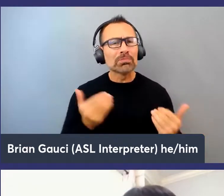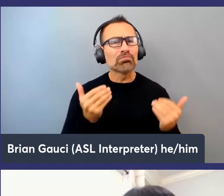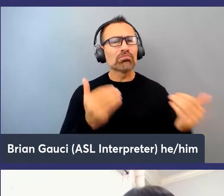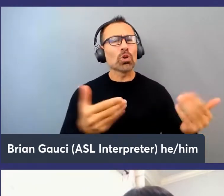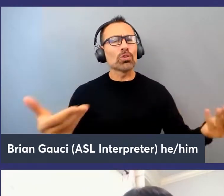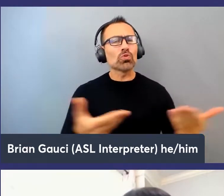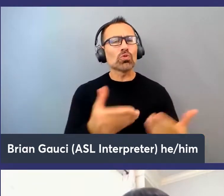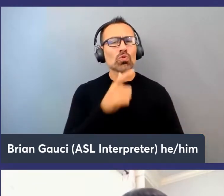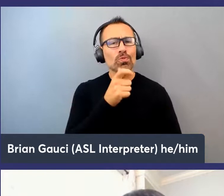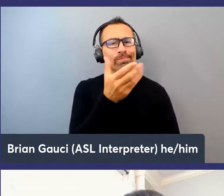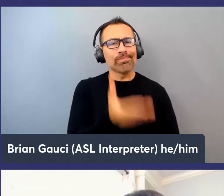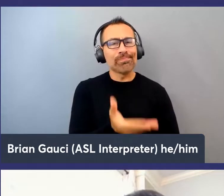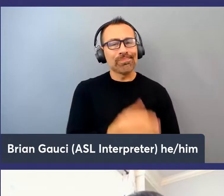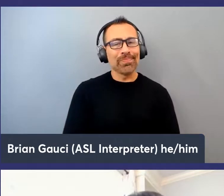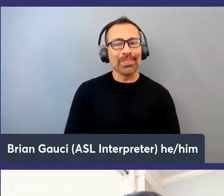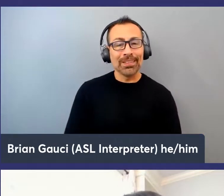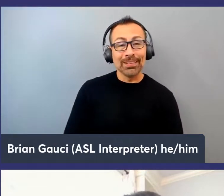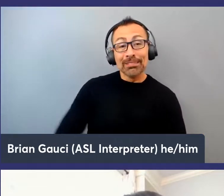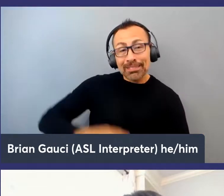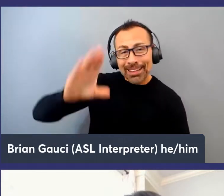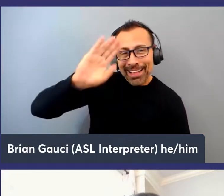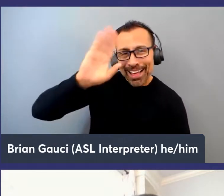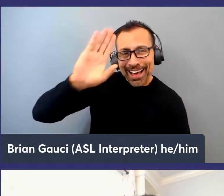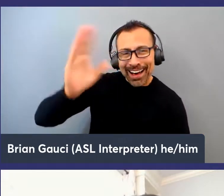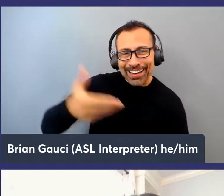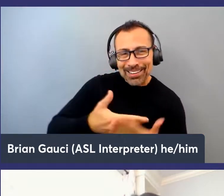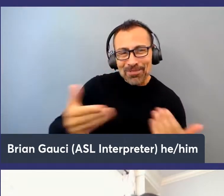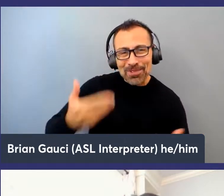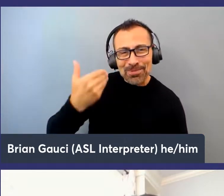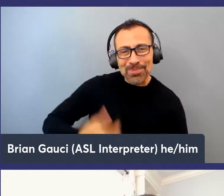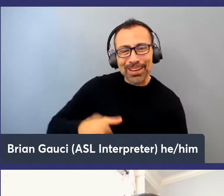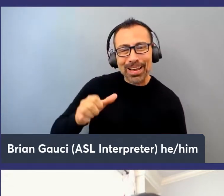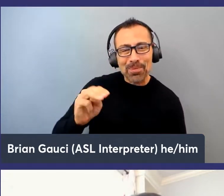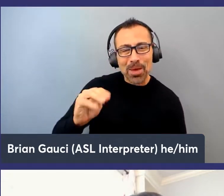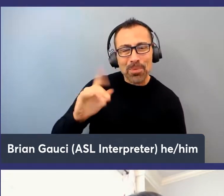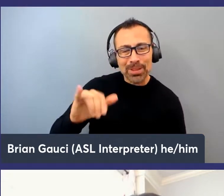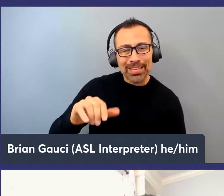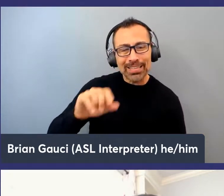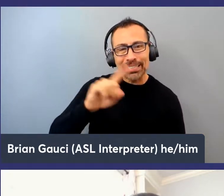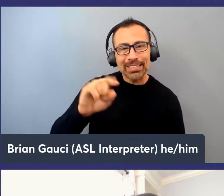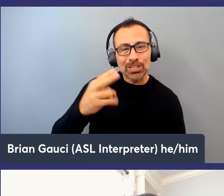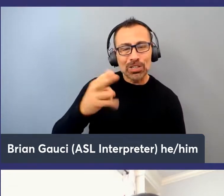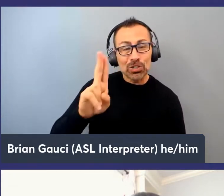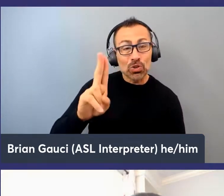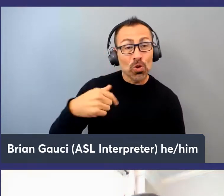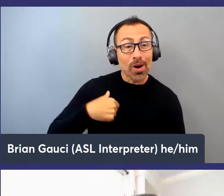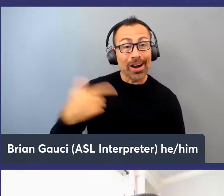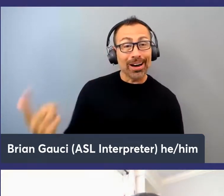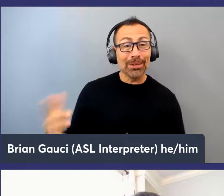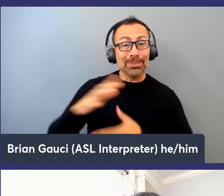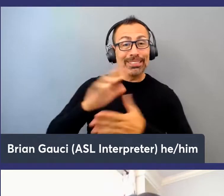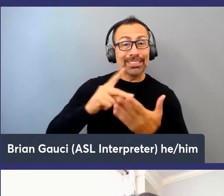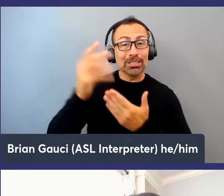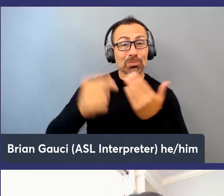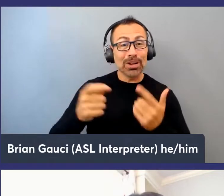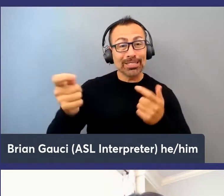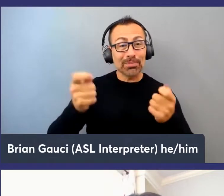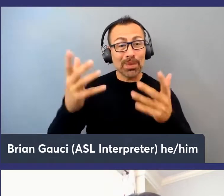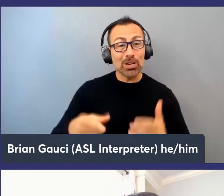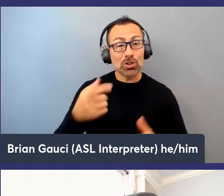yourself to everyone. hi everybody. My name is Emily Zhu. I'm a senior product manager from AWS